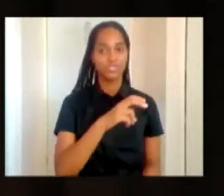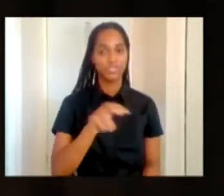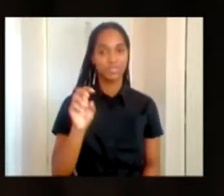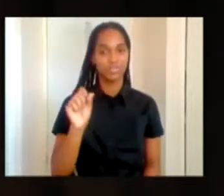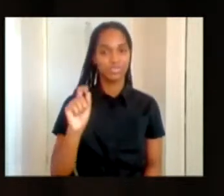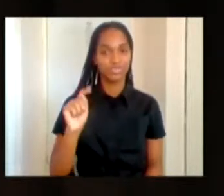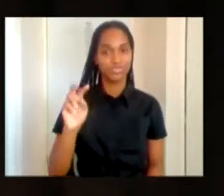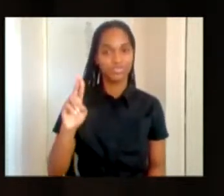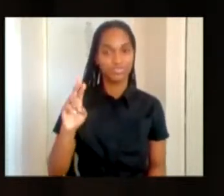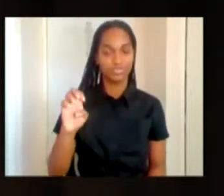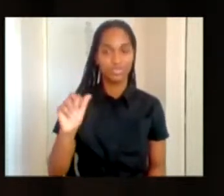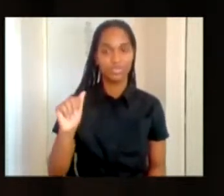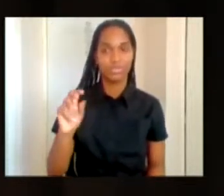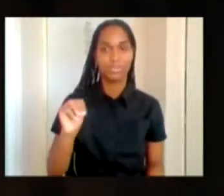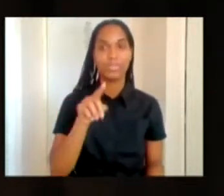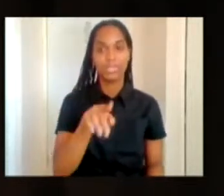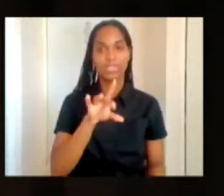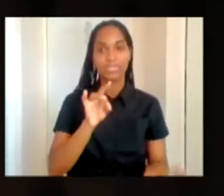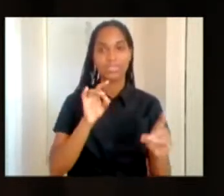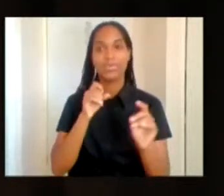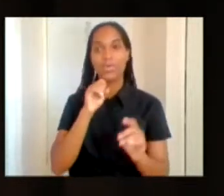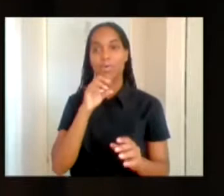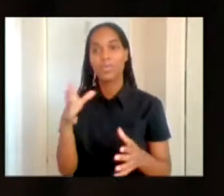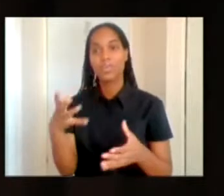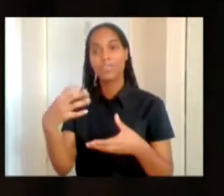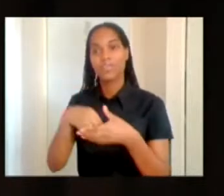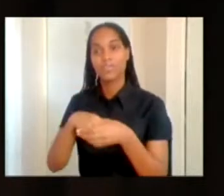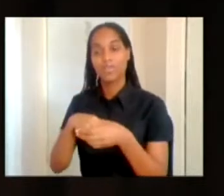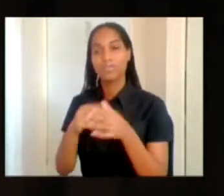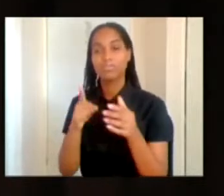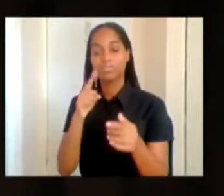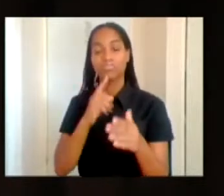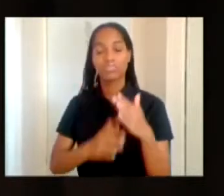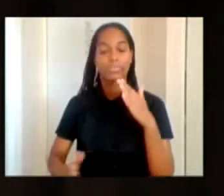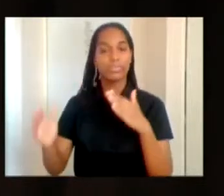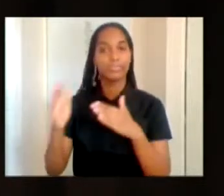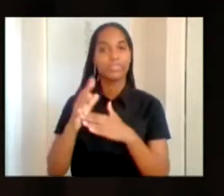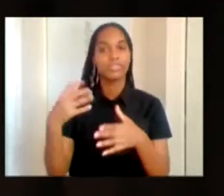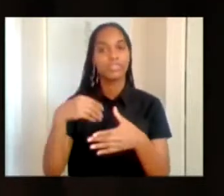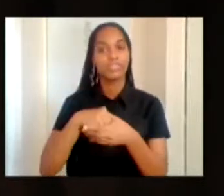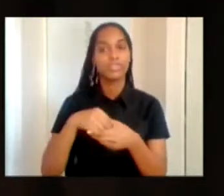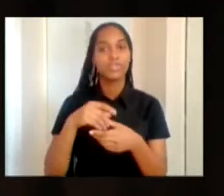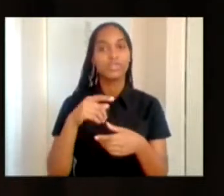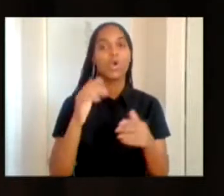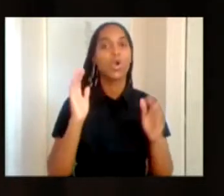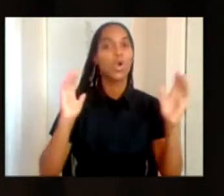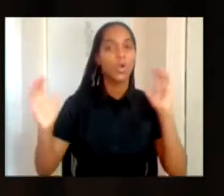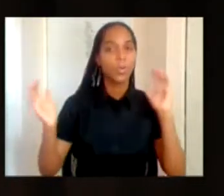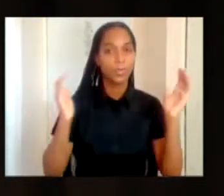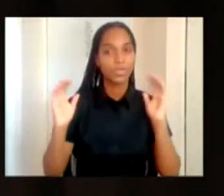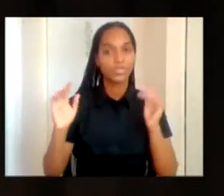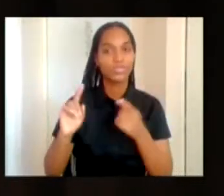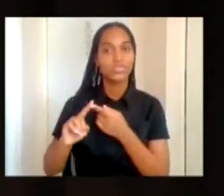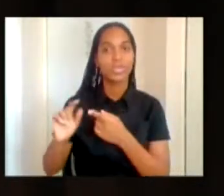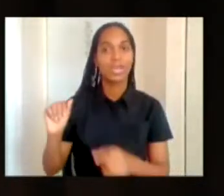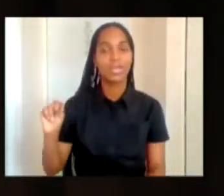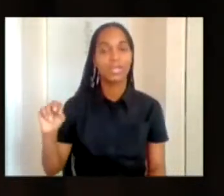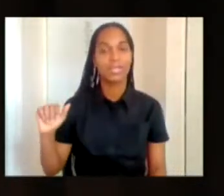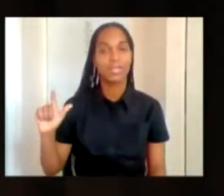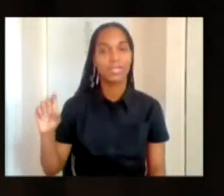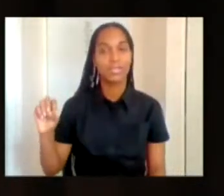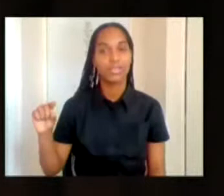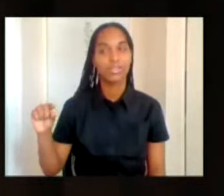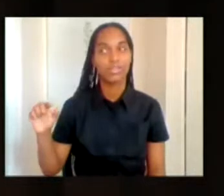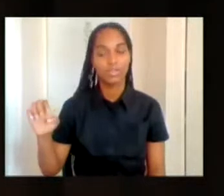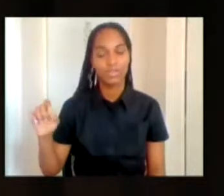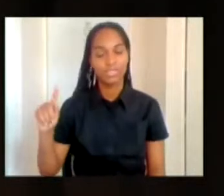selected, or the kind of feature of major feature of MPEG-2 TS stream compared to analog TV service would